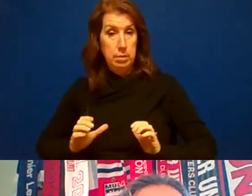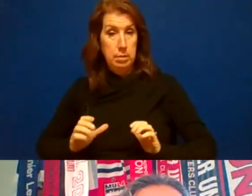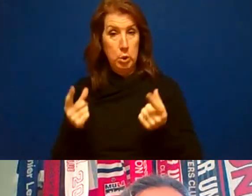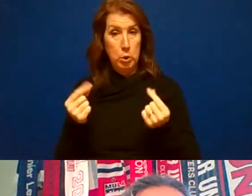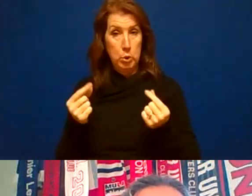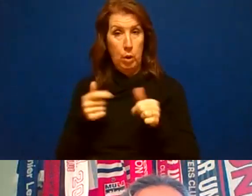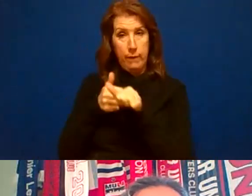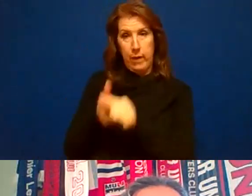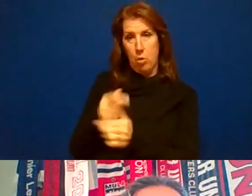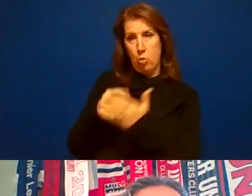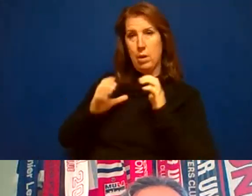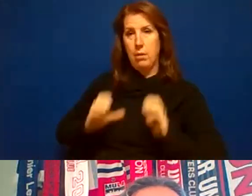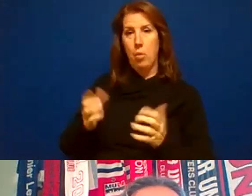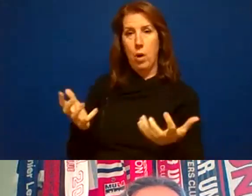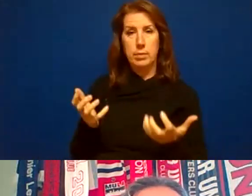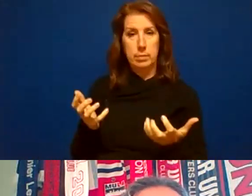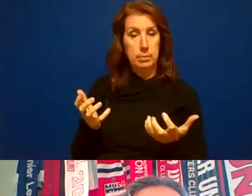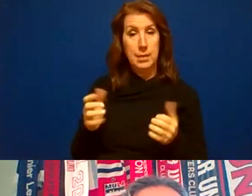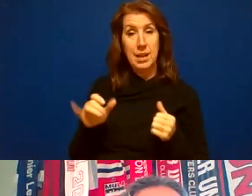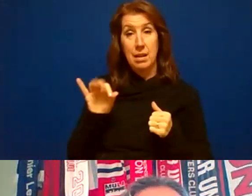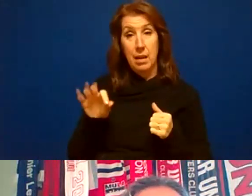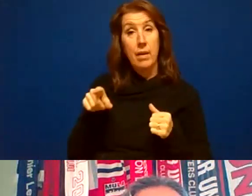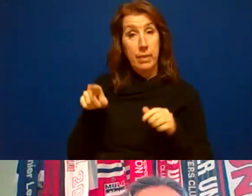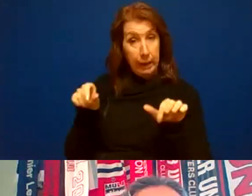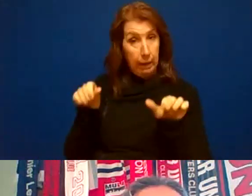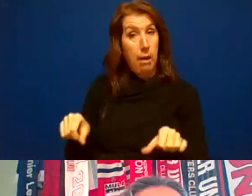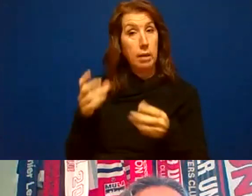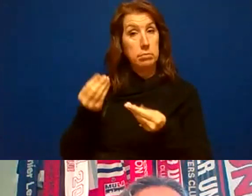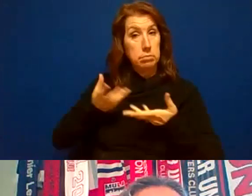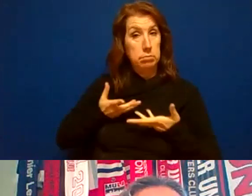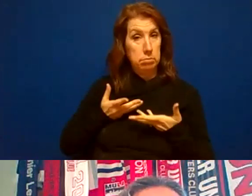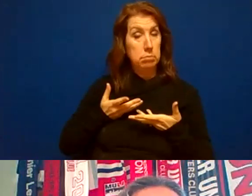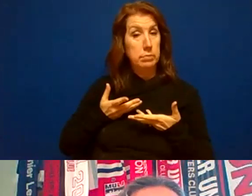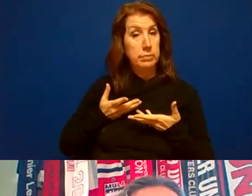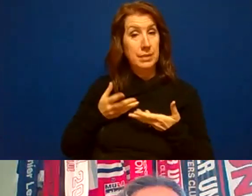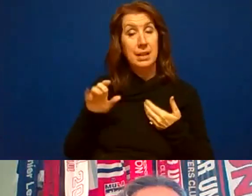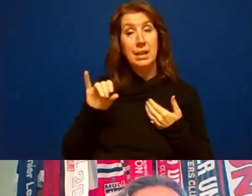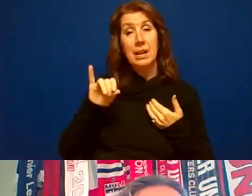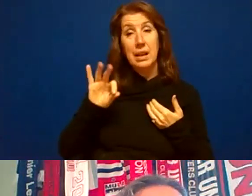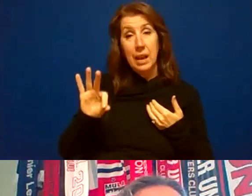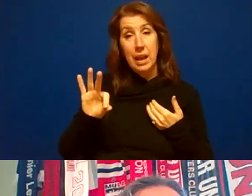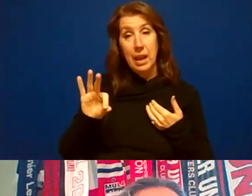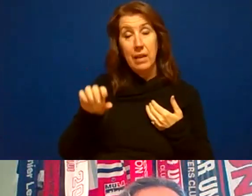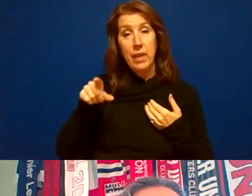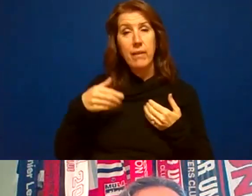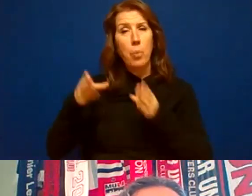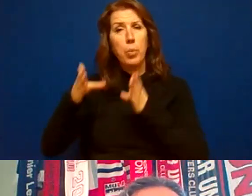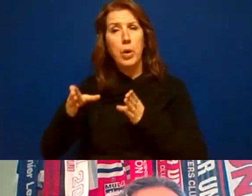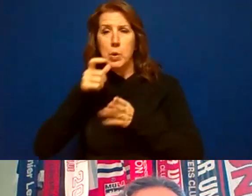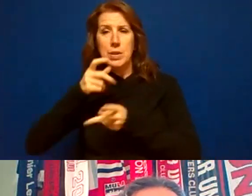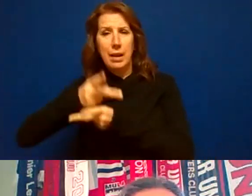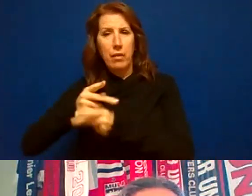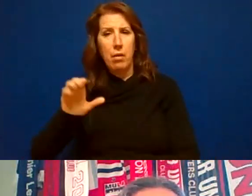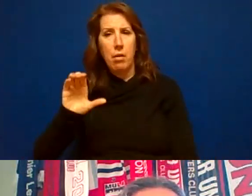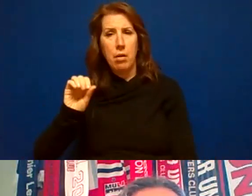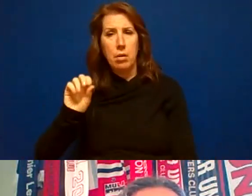from the client if they have the capacity to do that. And even if they have a conservator, as